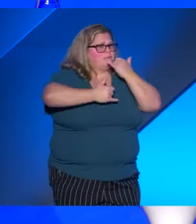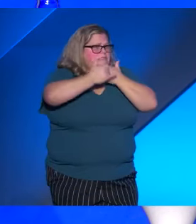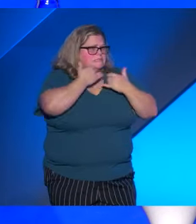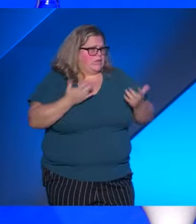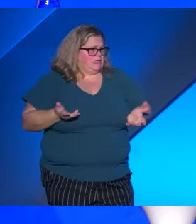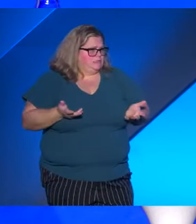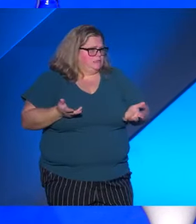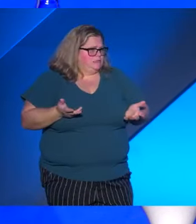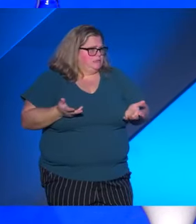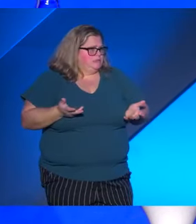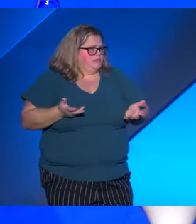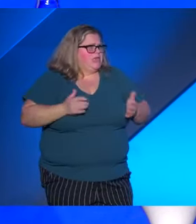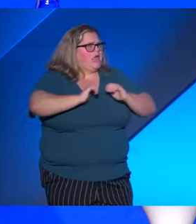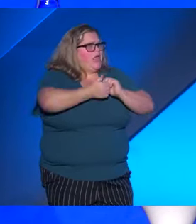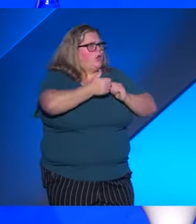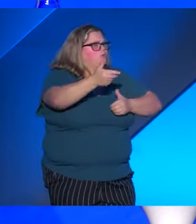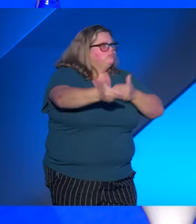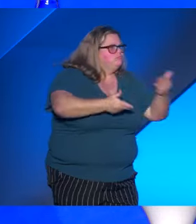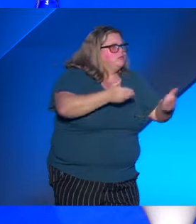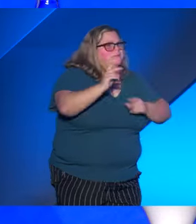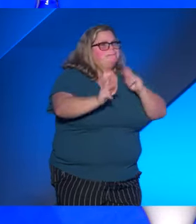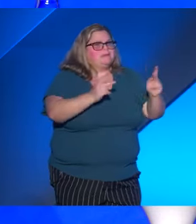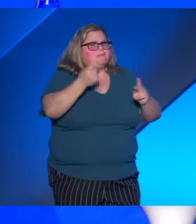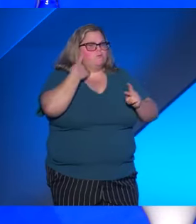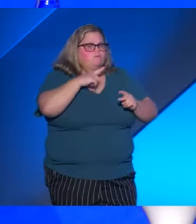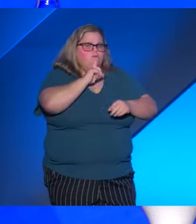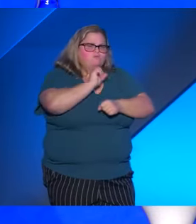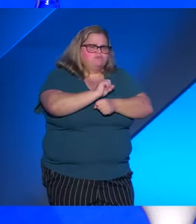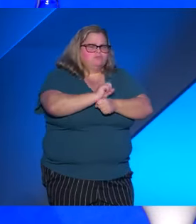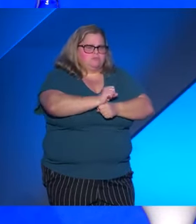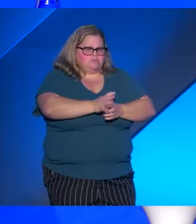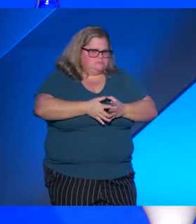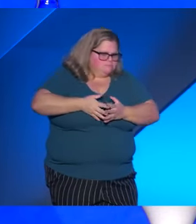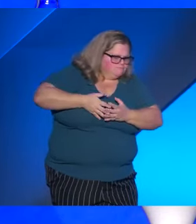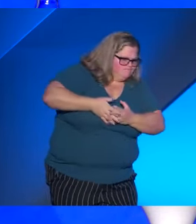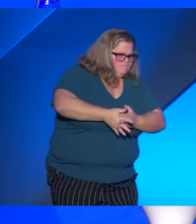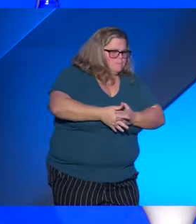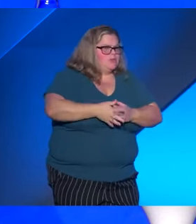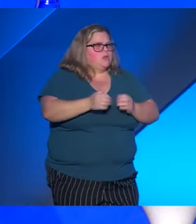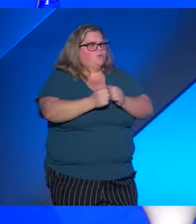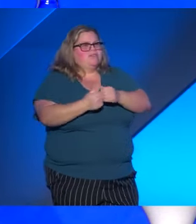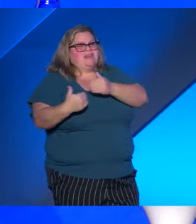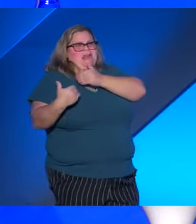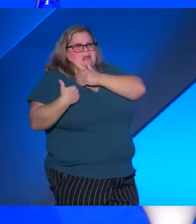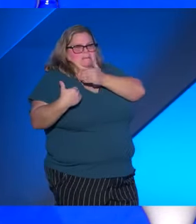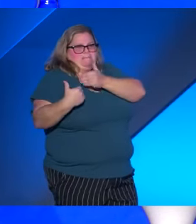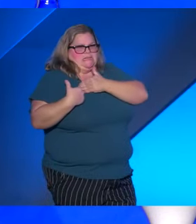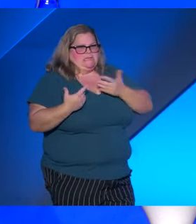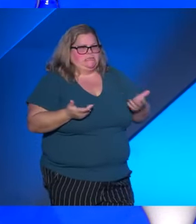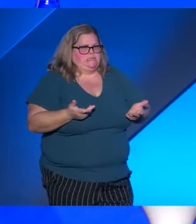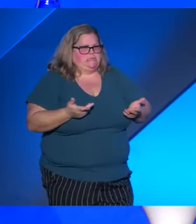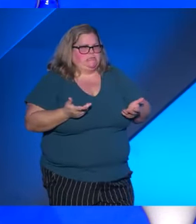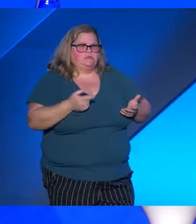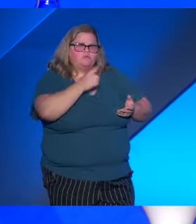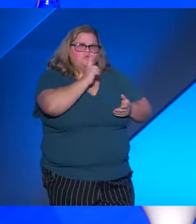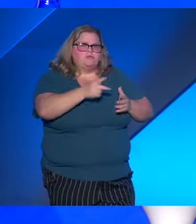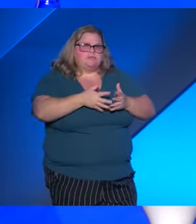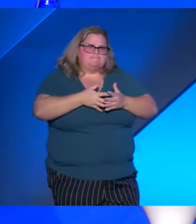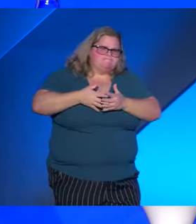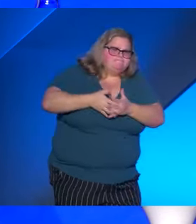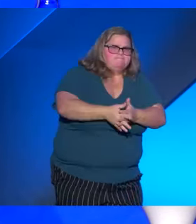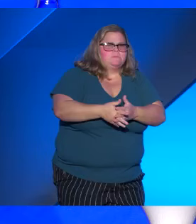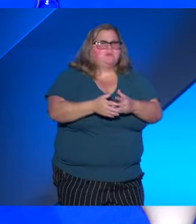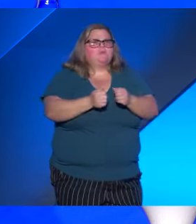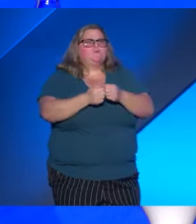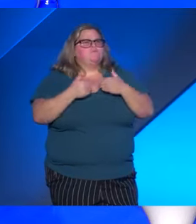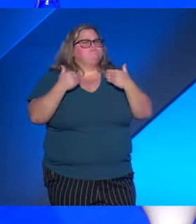you inviting people to really double down in accountability and to really double down in being